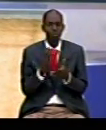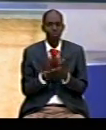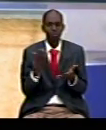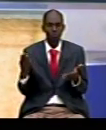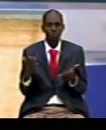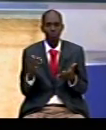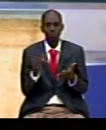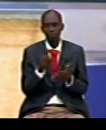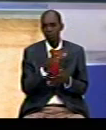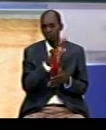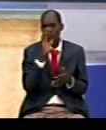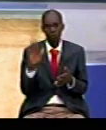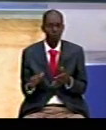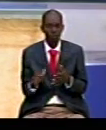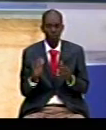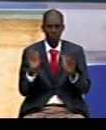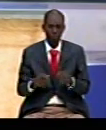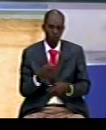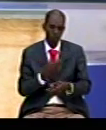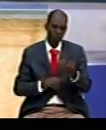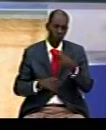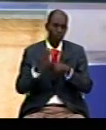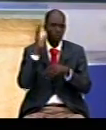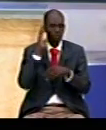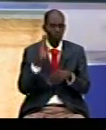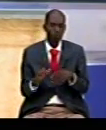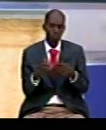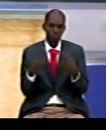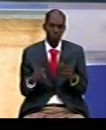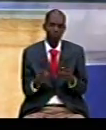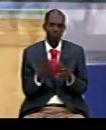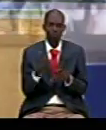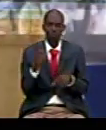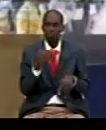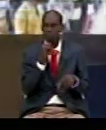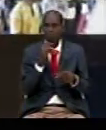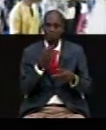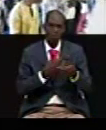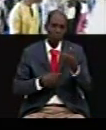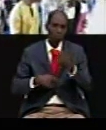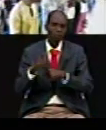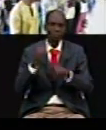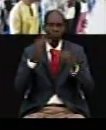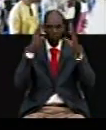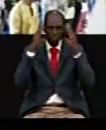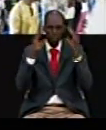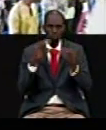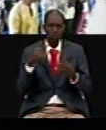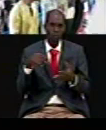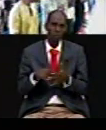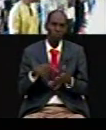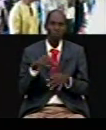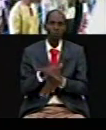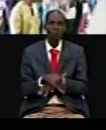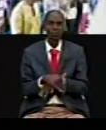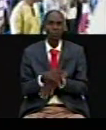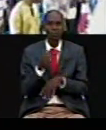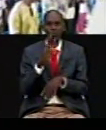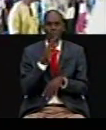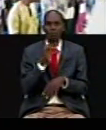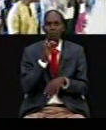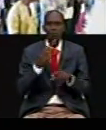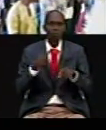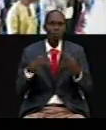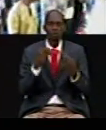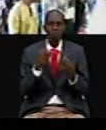Something irreplaceable, it will happen. You'll not want to exchange the experience of tonight. You're not going to